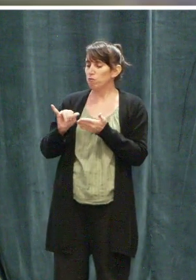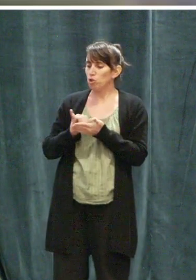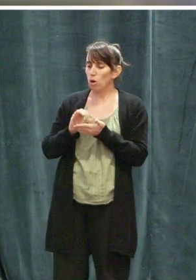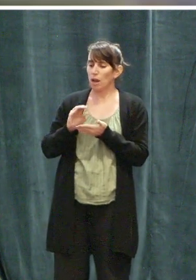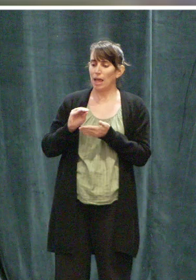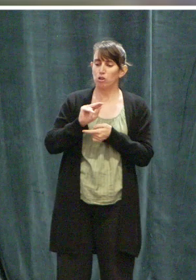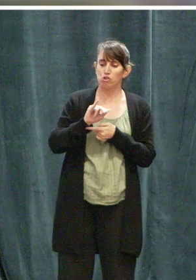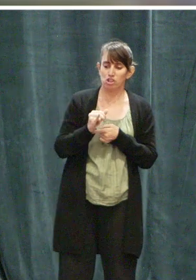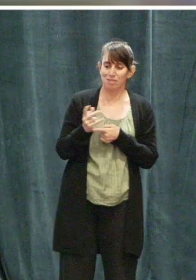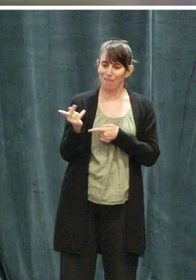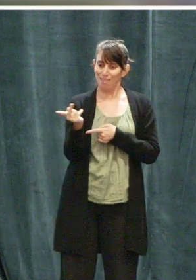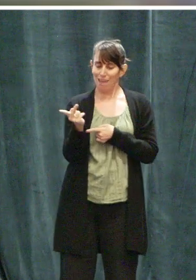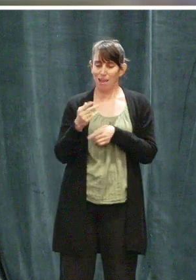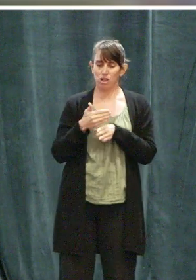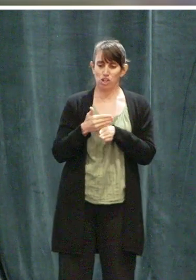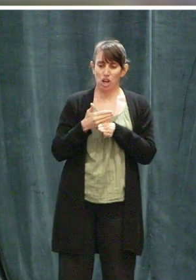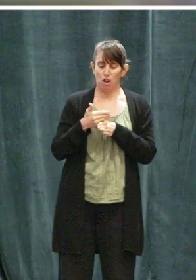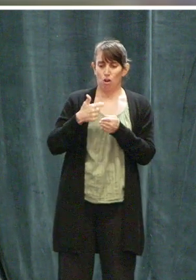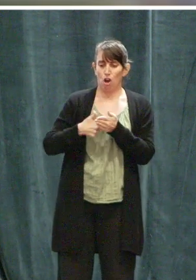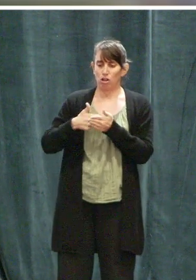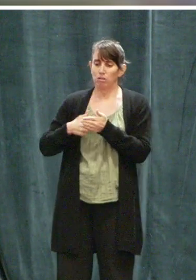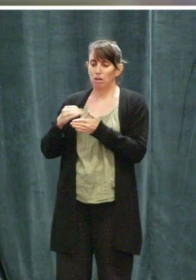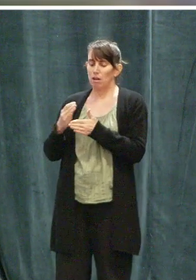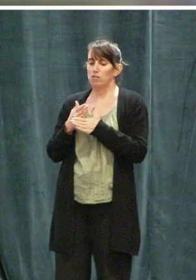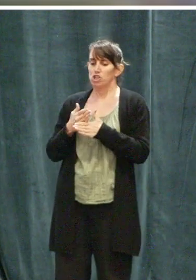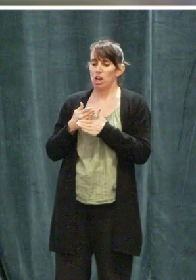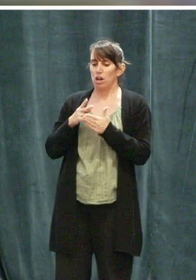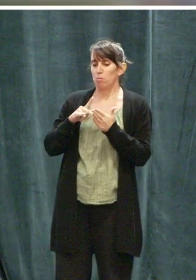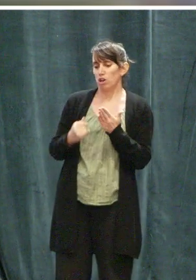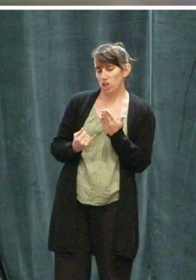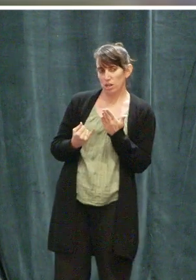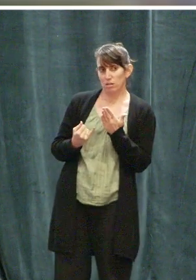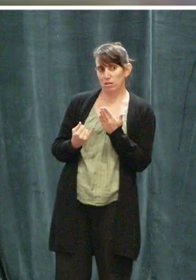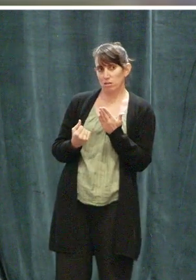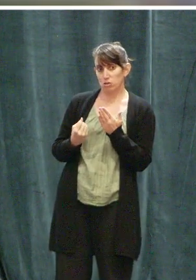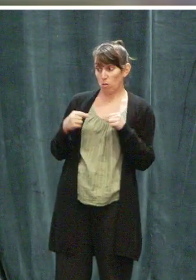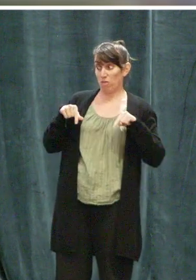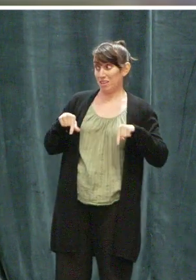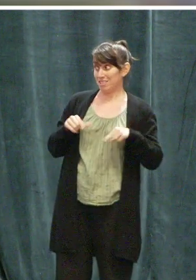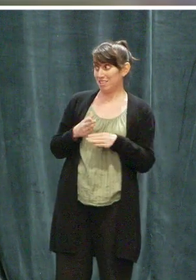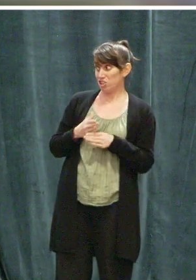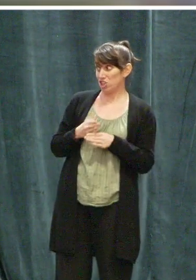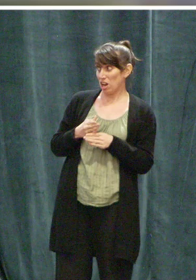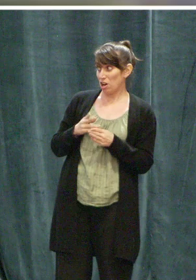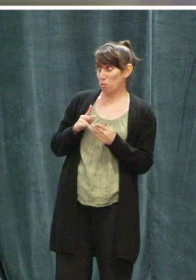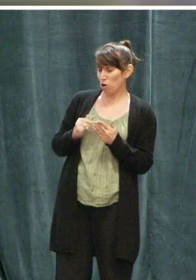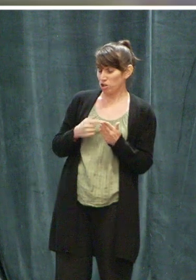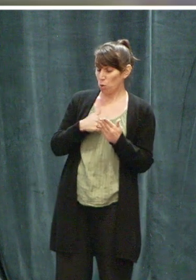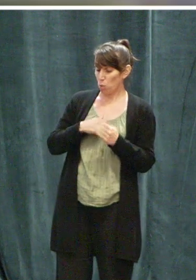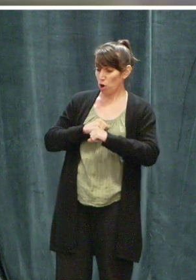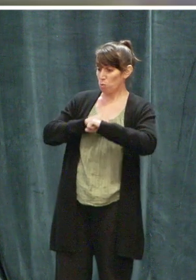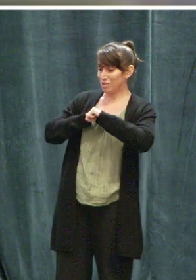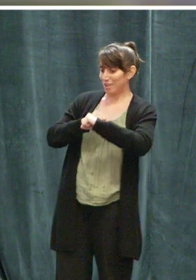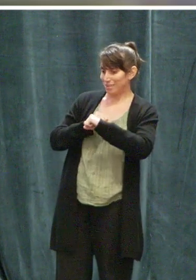that share the costs of shared projects. This is a shared project. We're